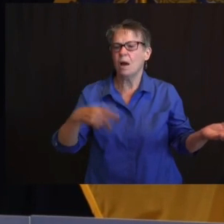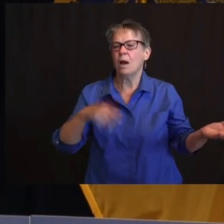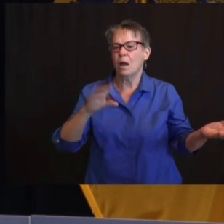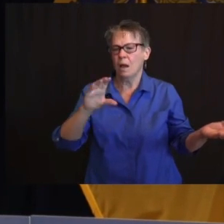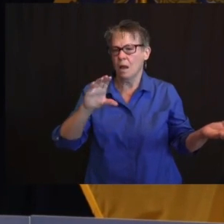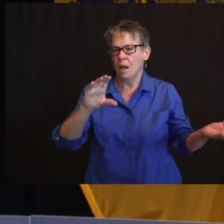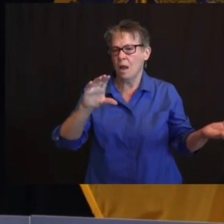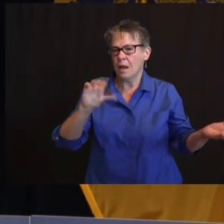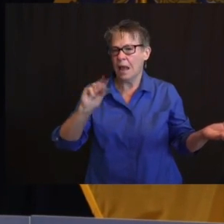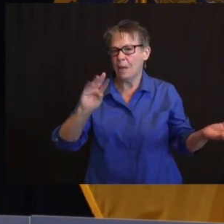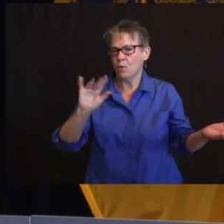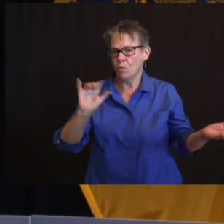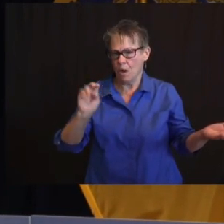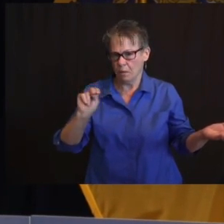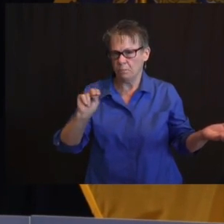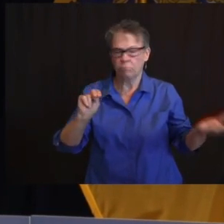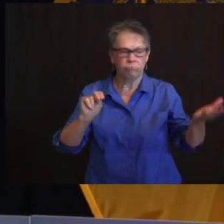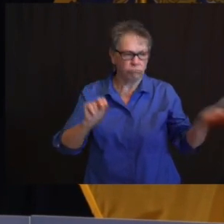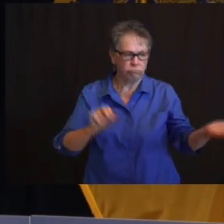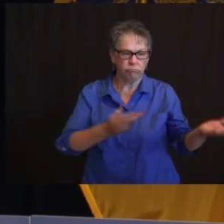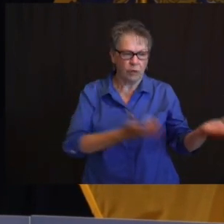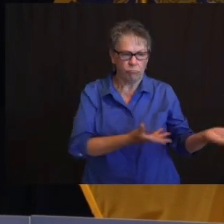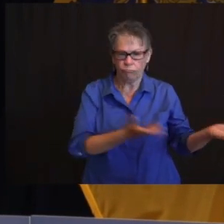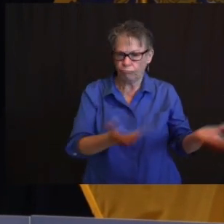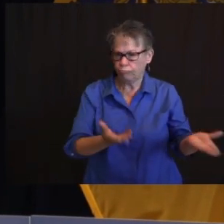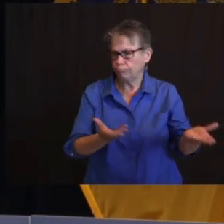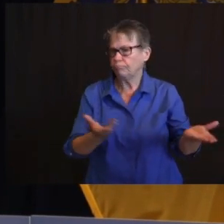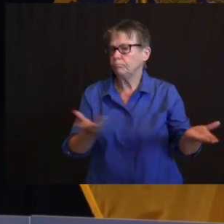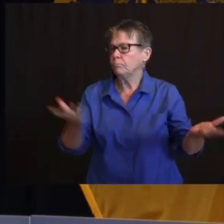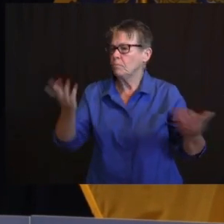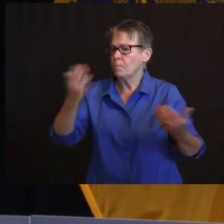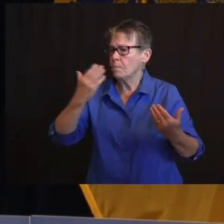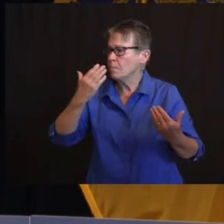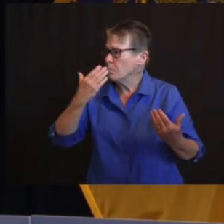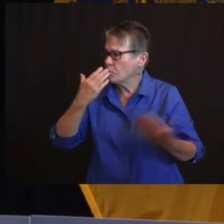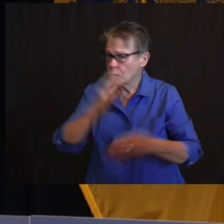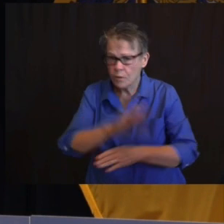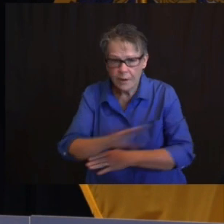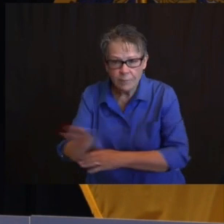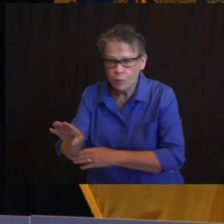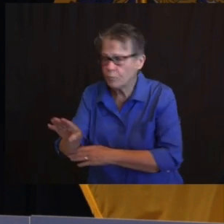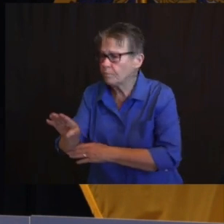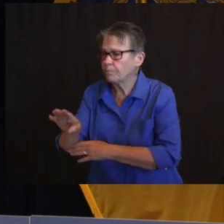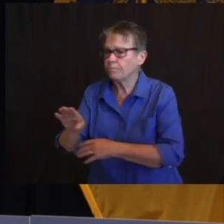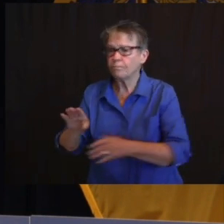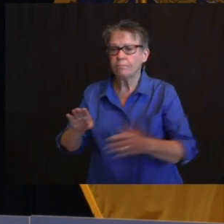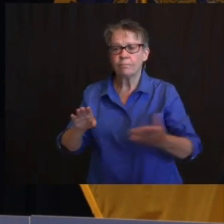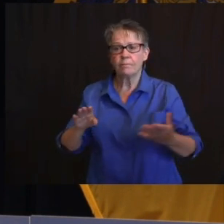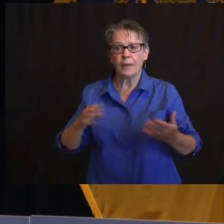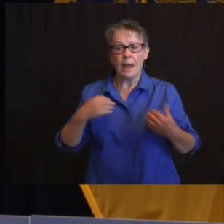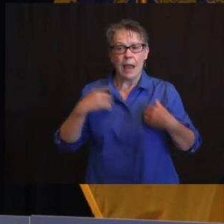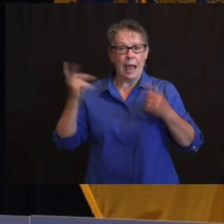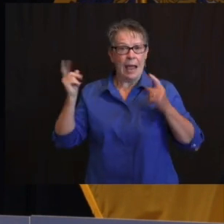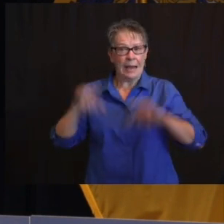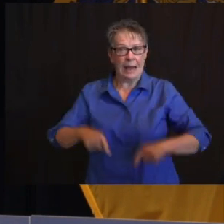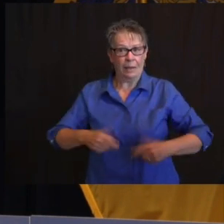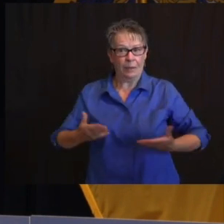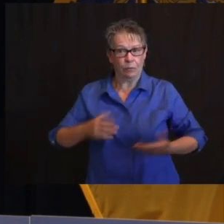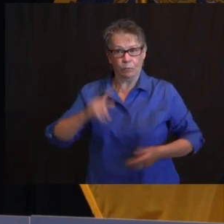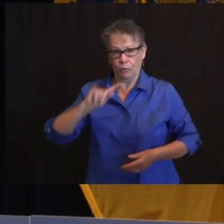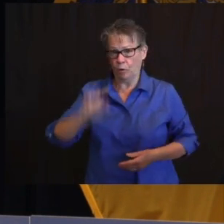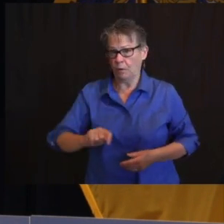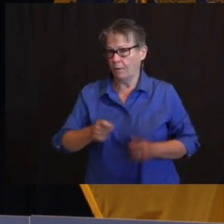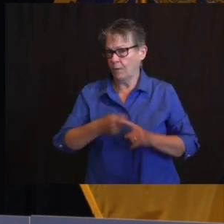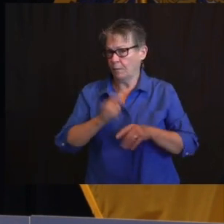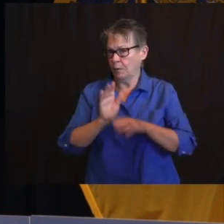Good afternoon, everyone. As the governor mentioned, I came to the United States, to Trenton, with my family from Jamaica in